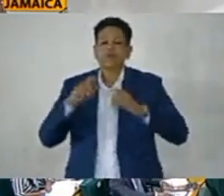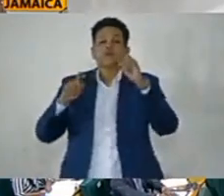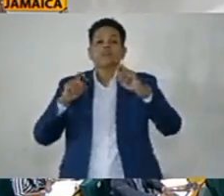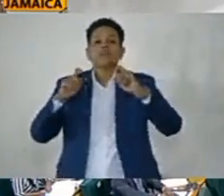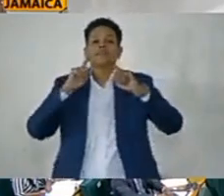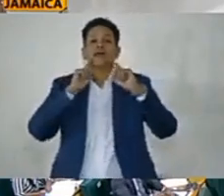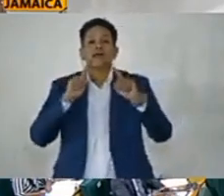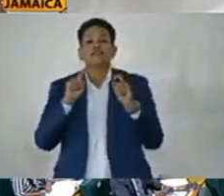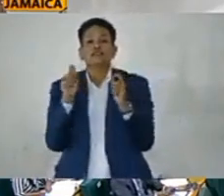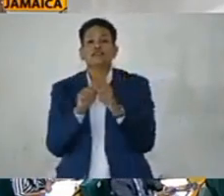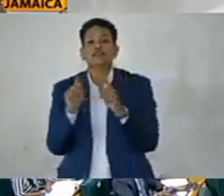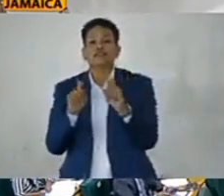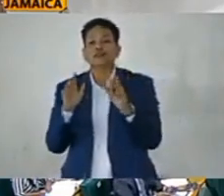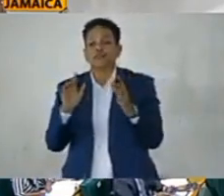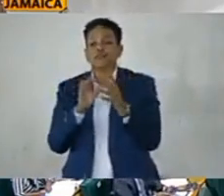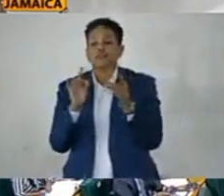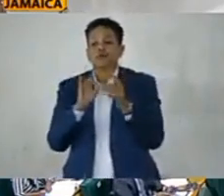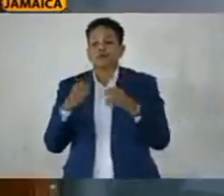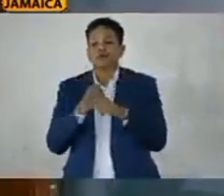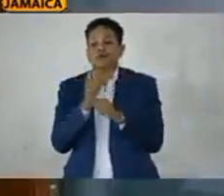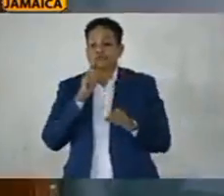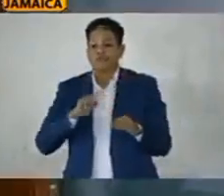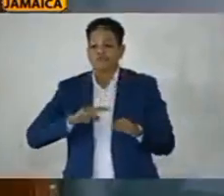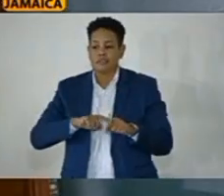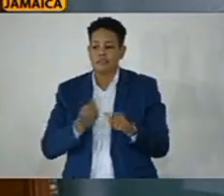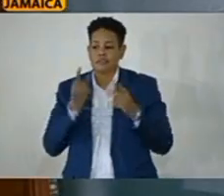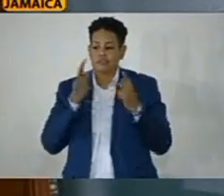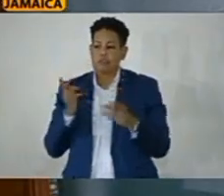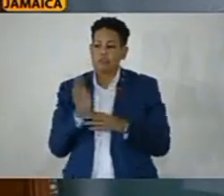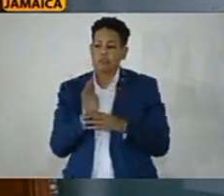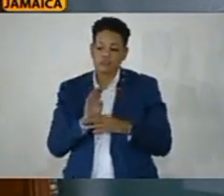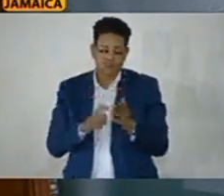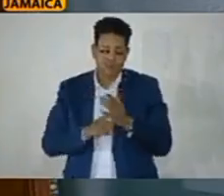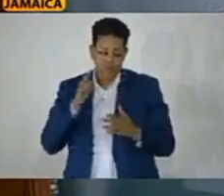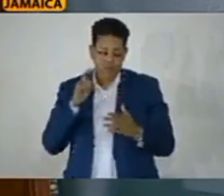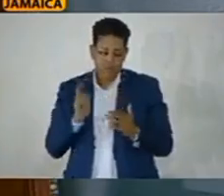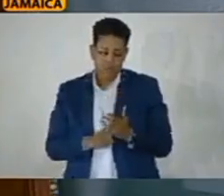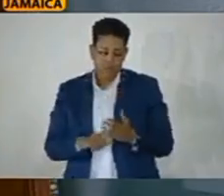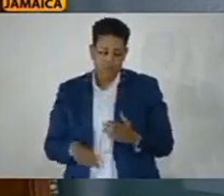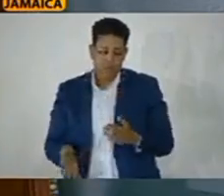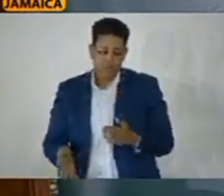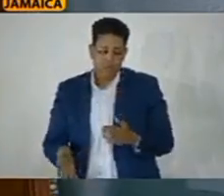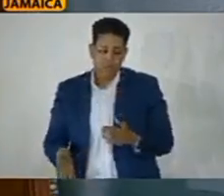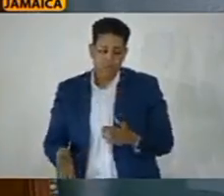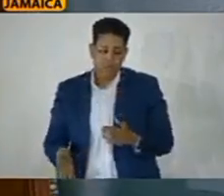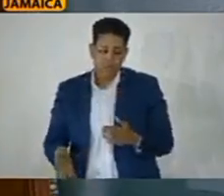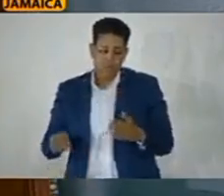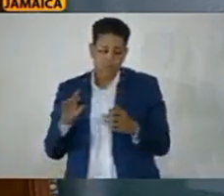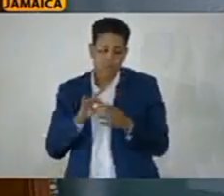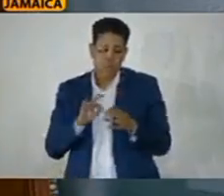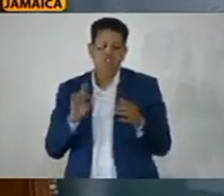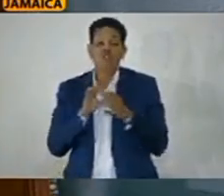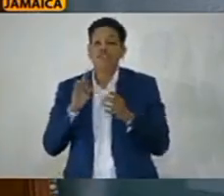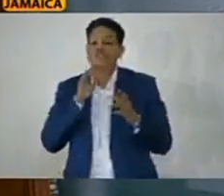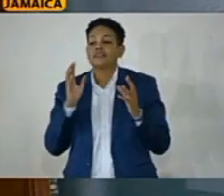Questions, motions that may be made at the commencement of public business requiring notice, motions relating to the sitting of the